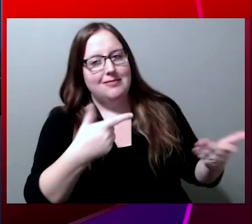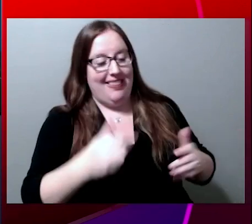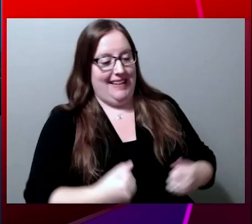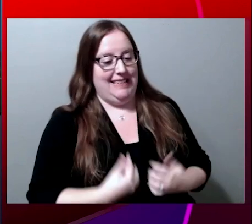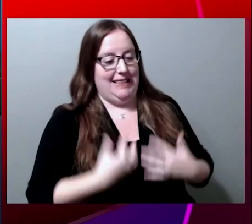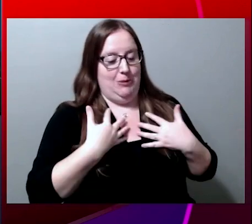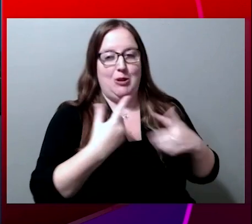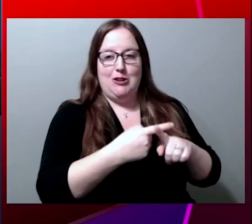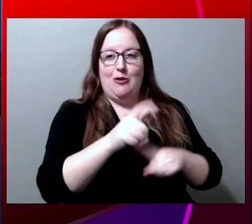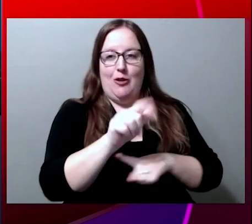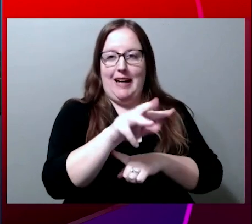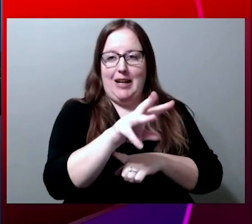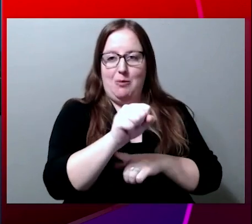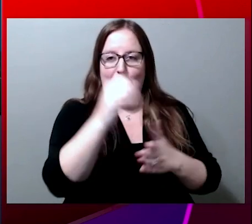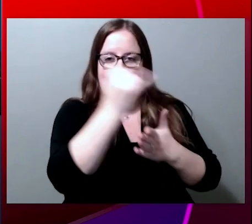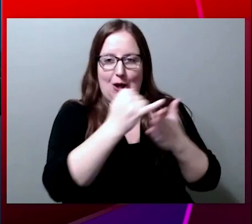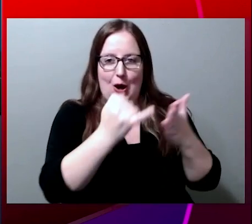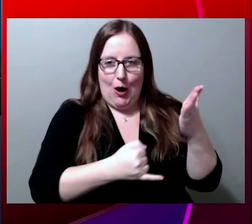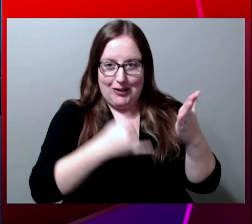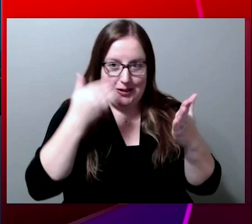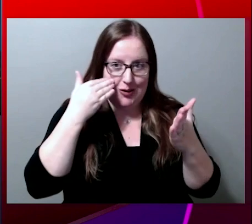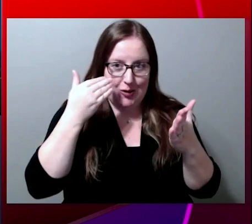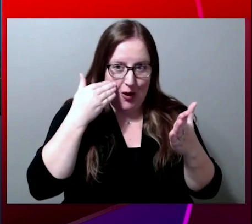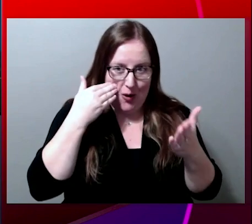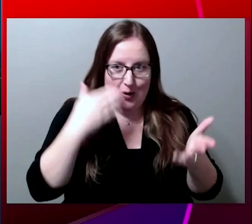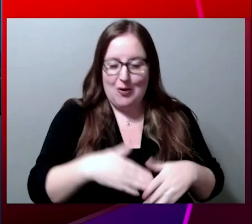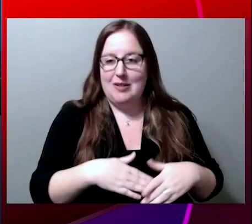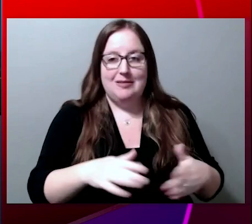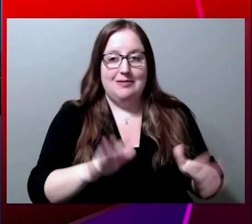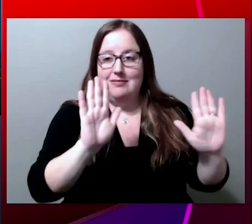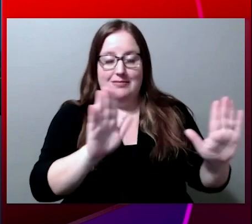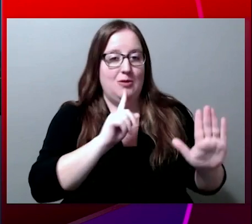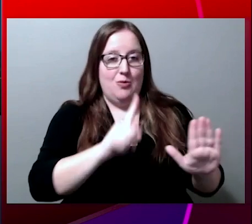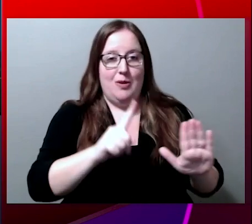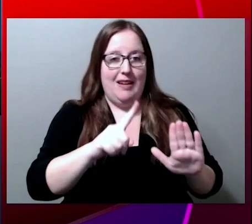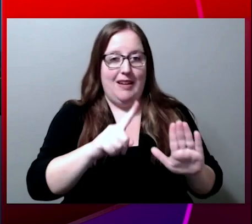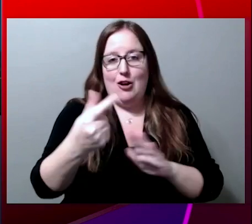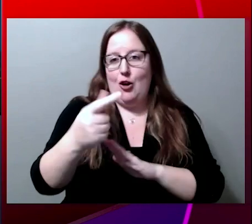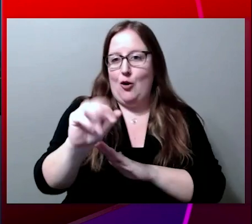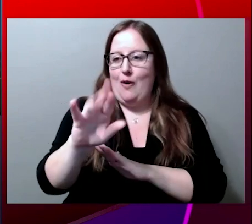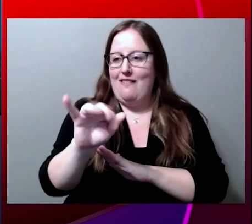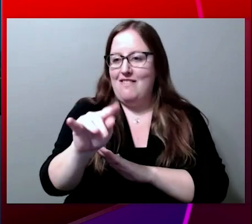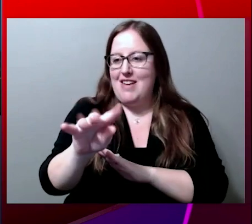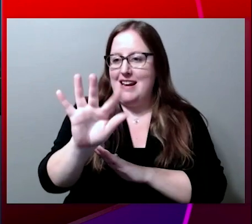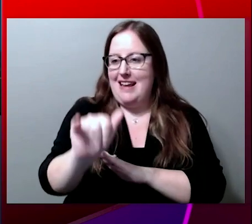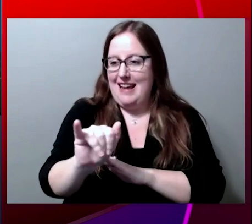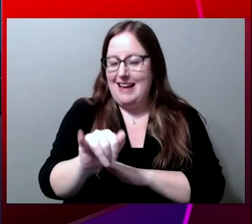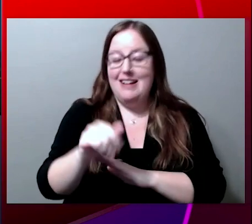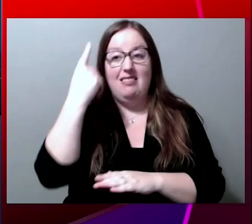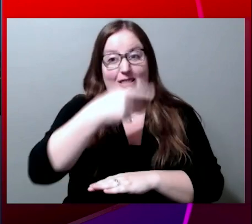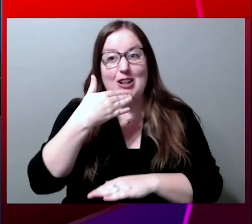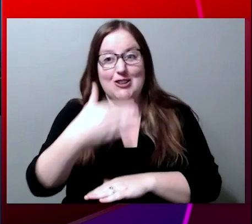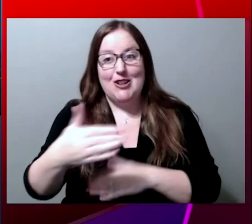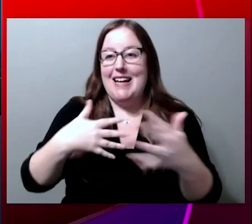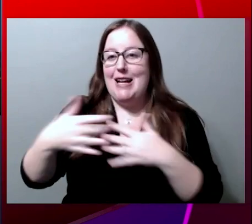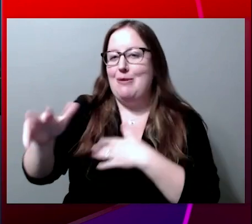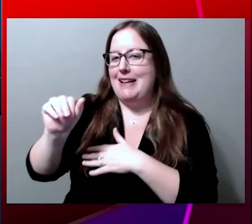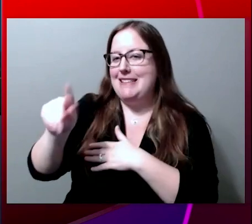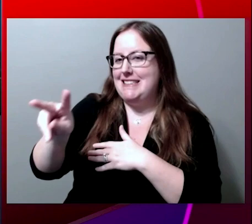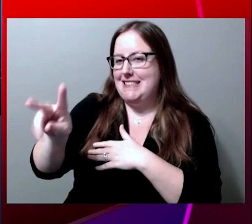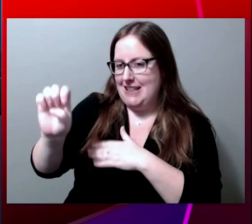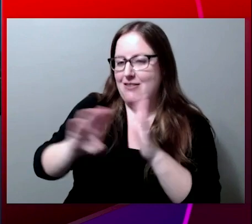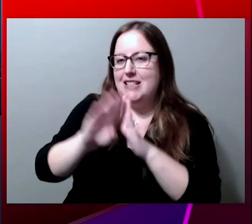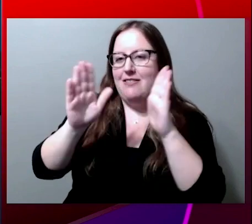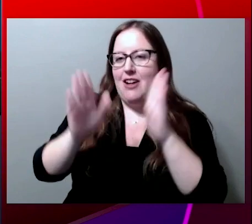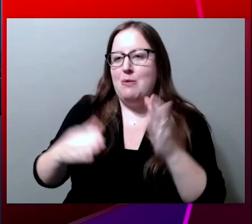AWS Arts thing that we did yesterday afternoon with the graffiti, audio graffiti. I'm like, yeah, this will do the job nicely. Anyway, yeah. So I'm Steve Roberts, developer advocate for .NET